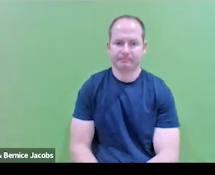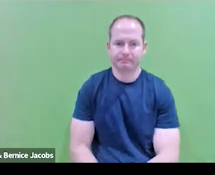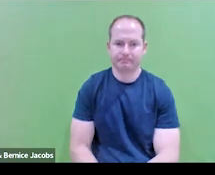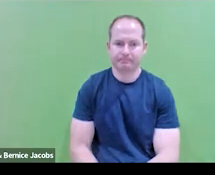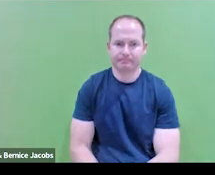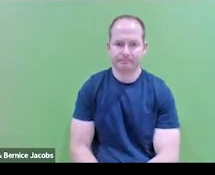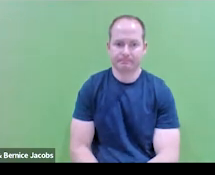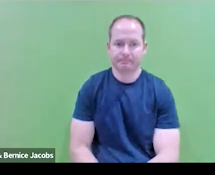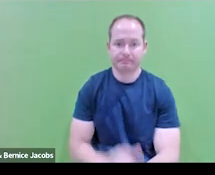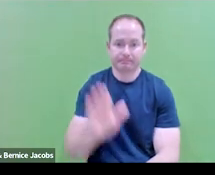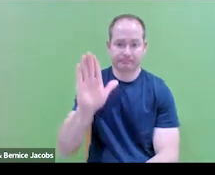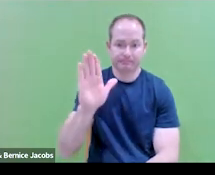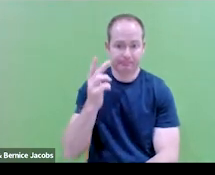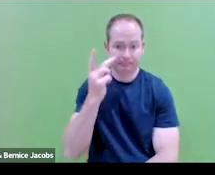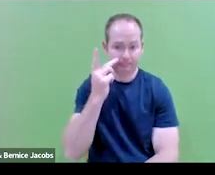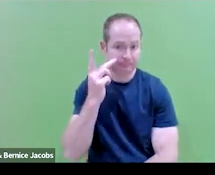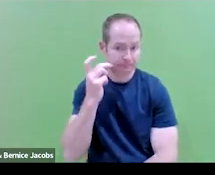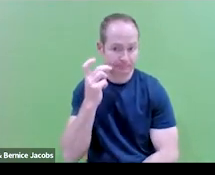Can you guys hear me? Yeah.